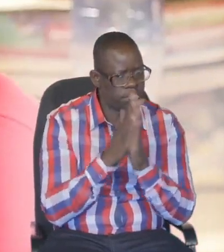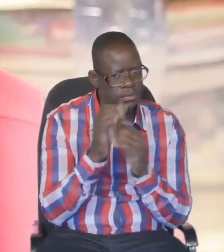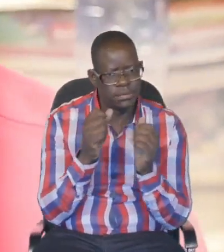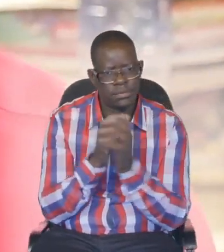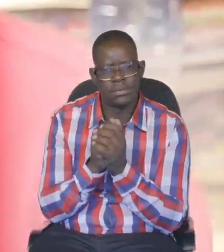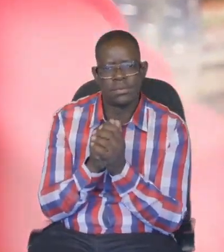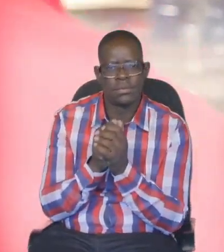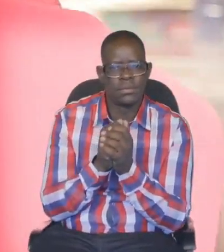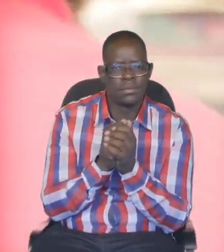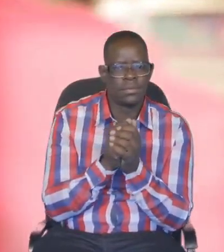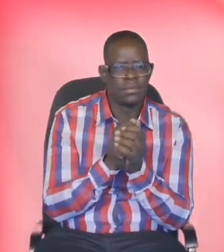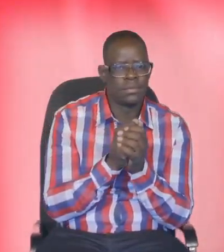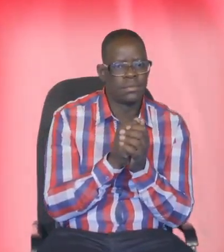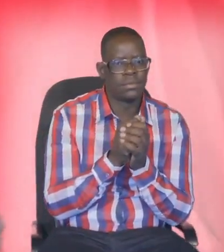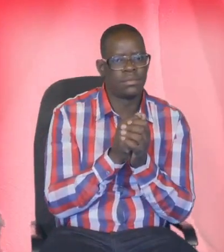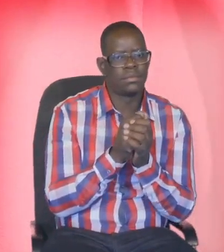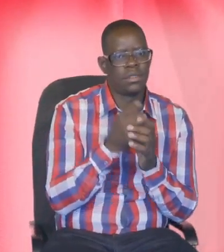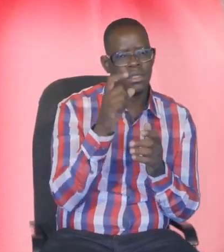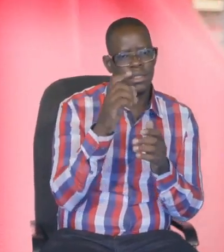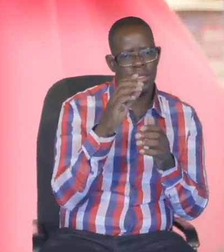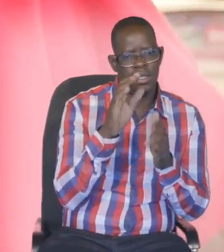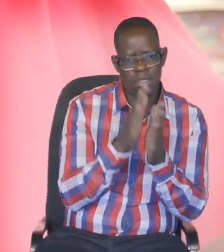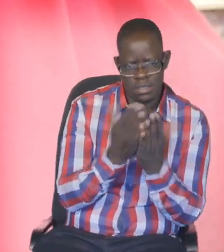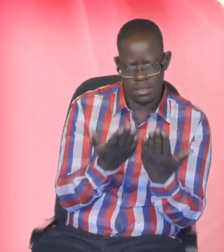thinking, those are the books